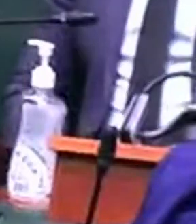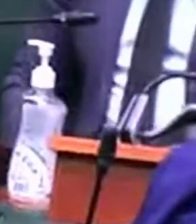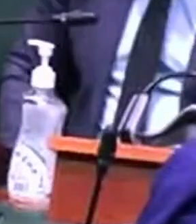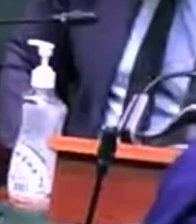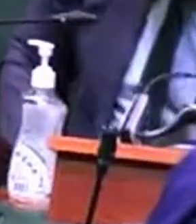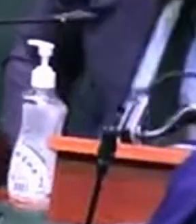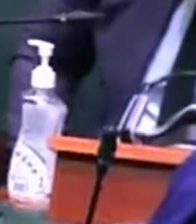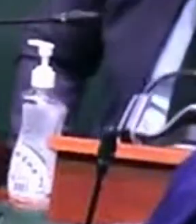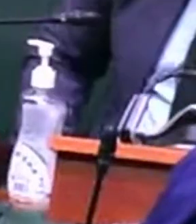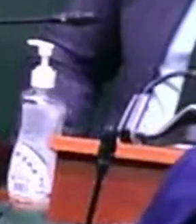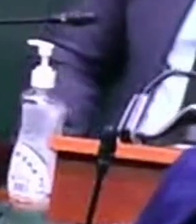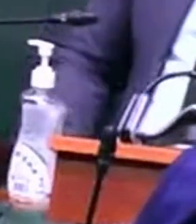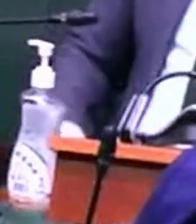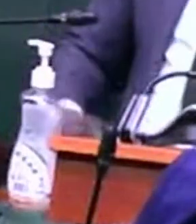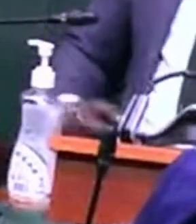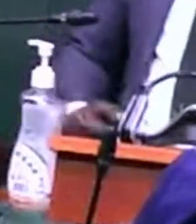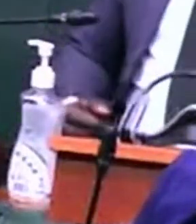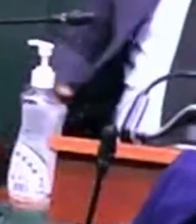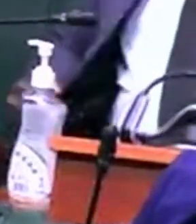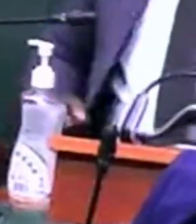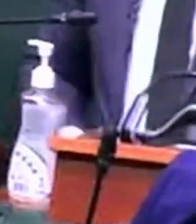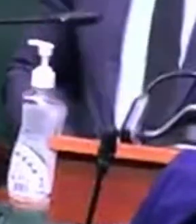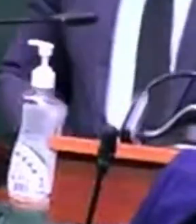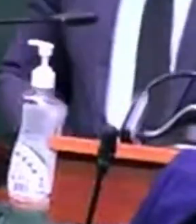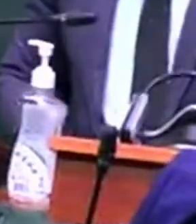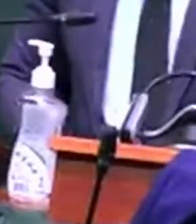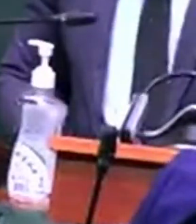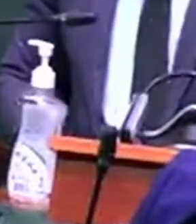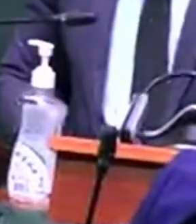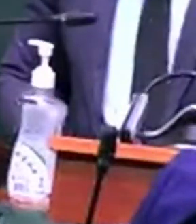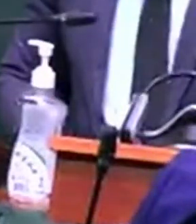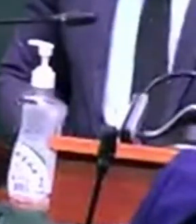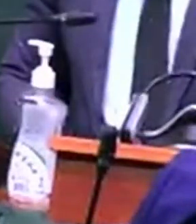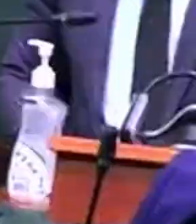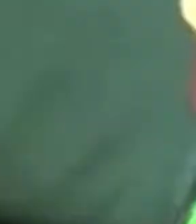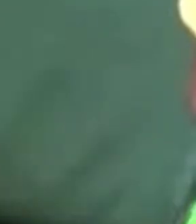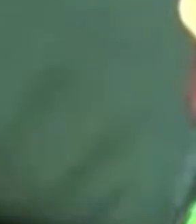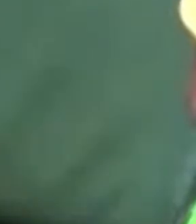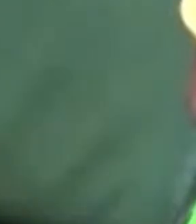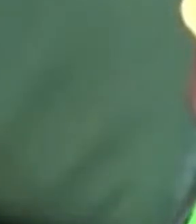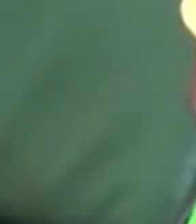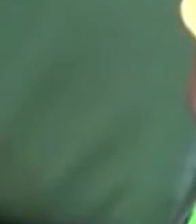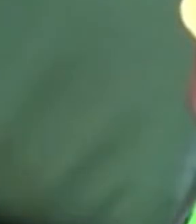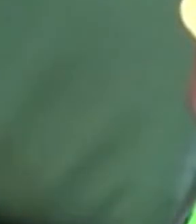Yes, Mr. Speaker. Mr. Chairman. Order. What is happening that...